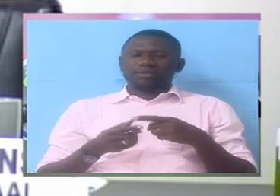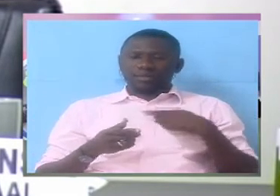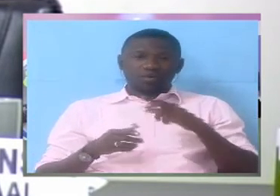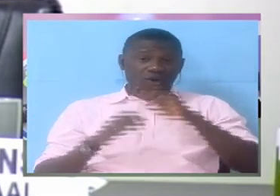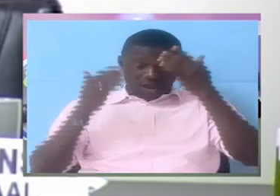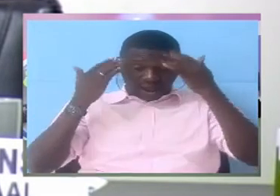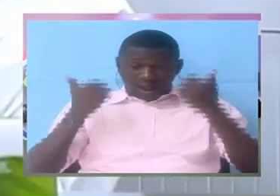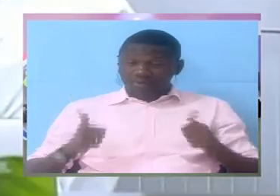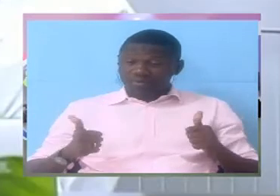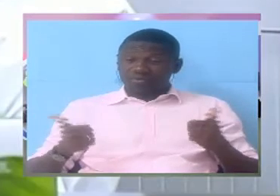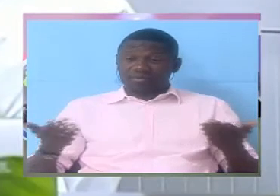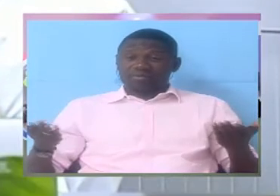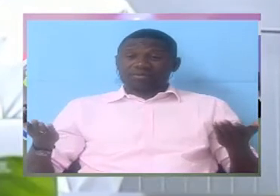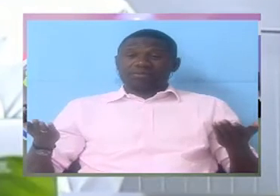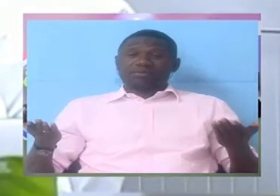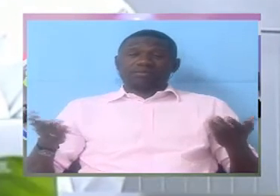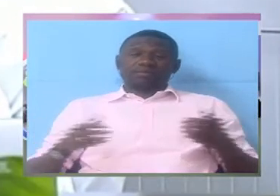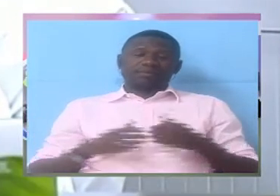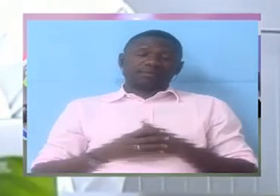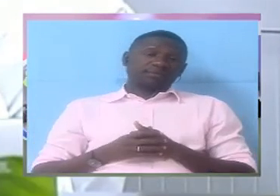Witness?